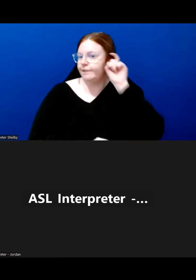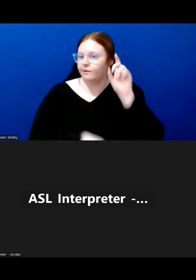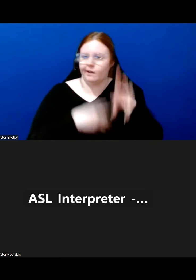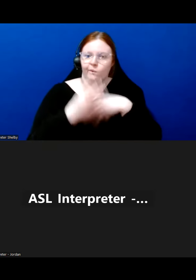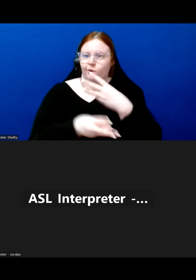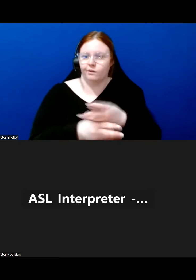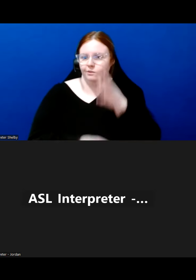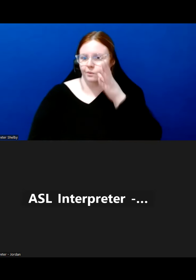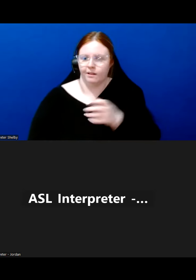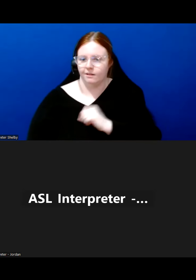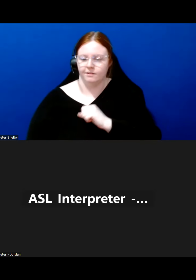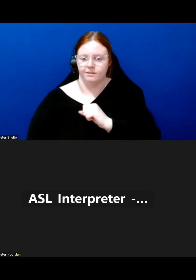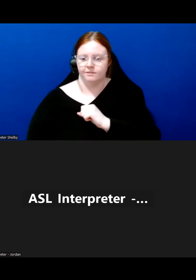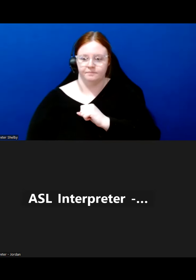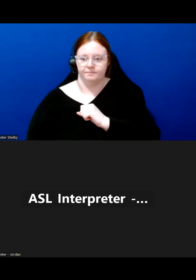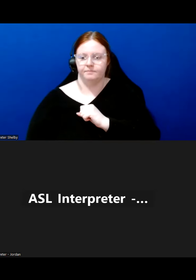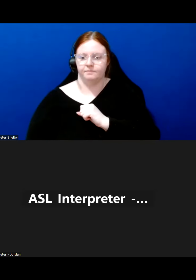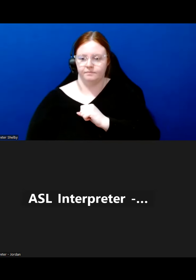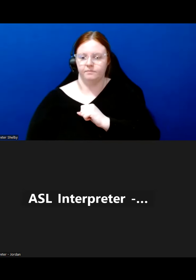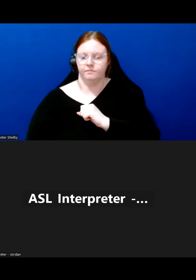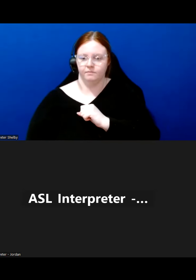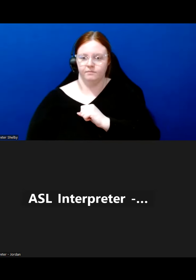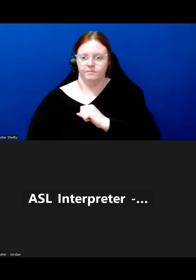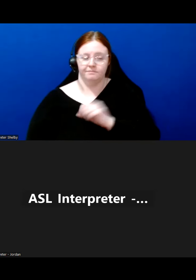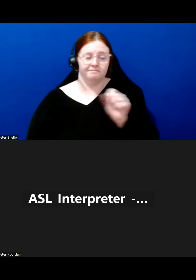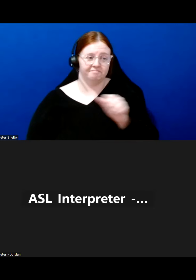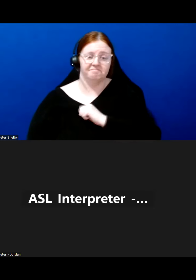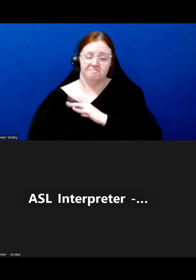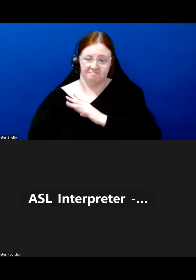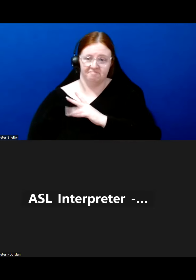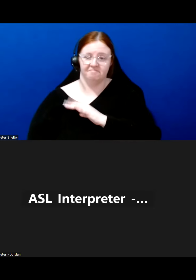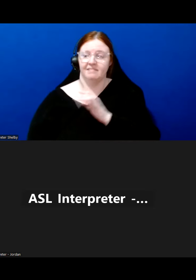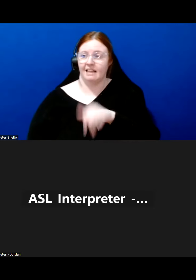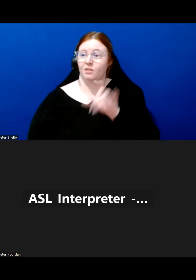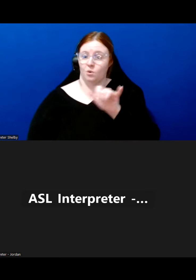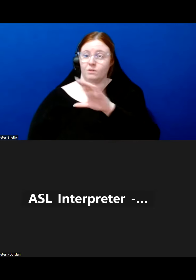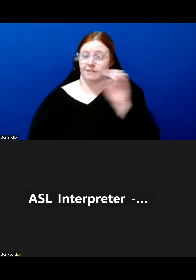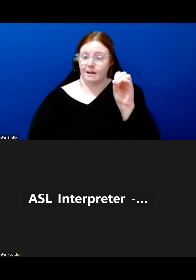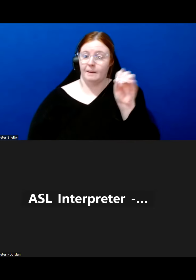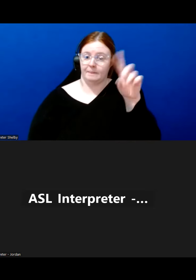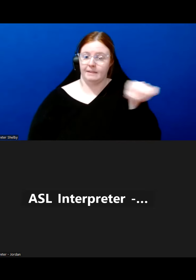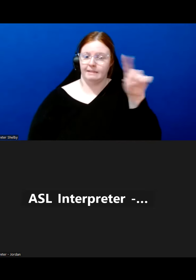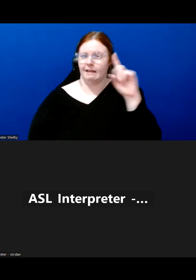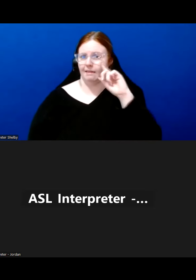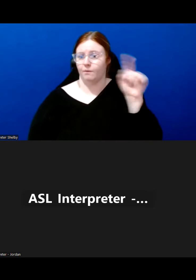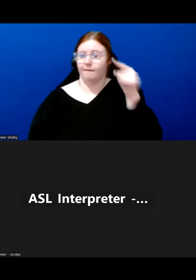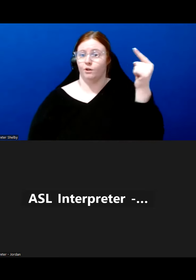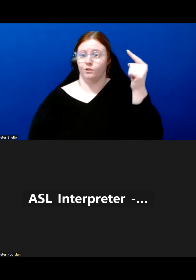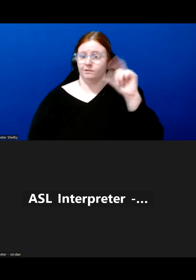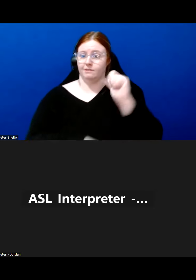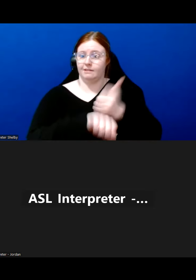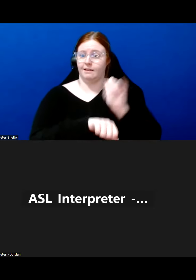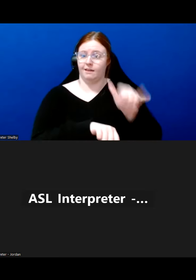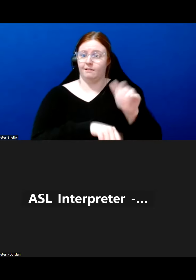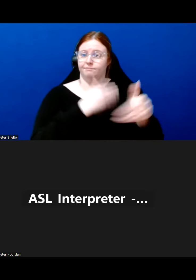in so many different environments. Yeah, it's very neat. And hearing aid manufacturers were among the first to do it. And